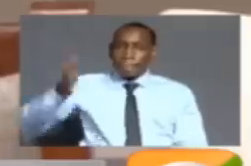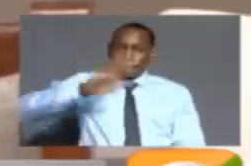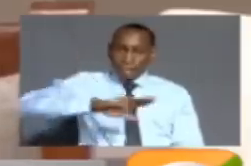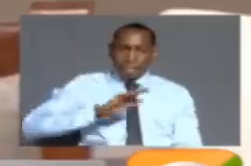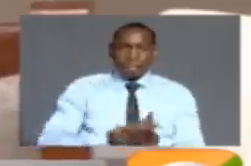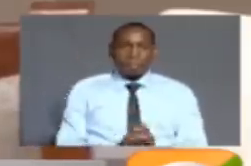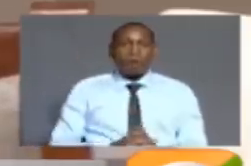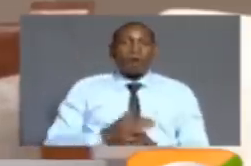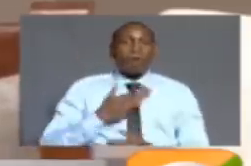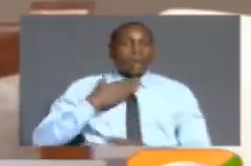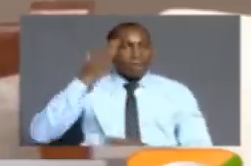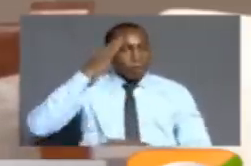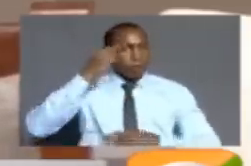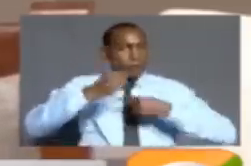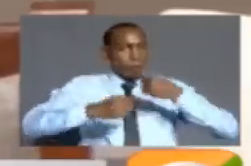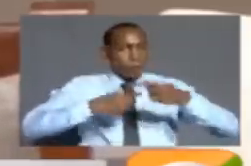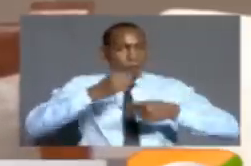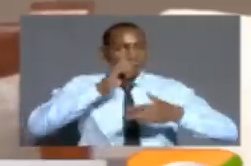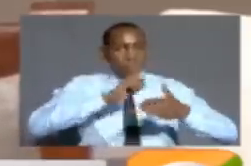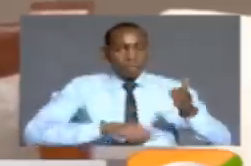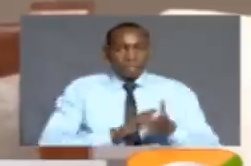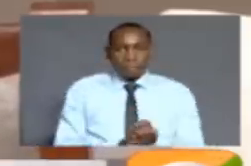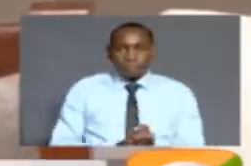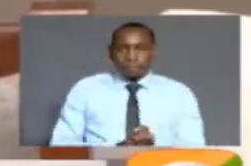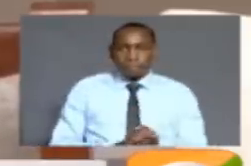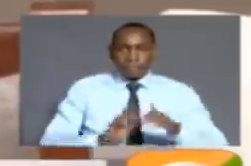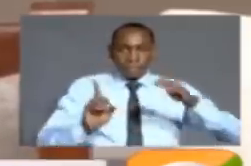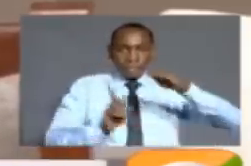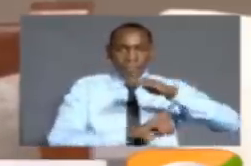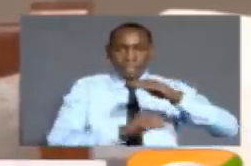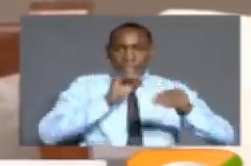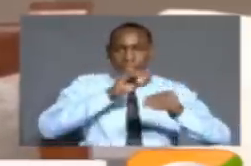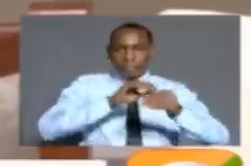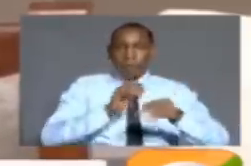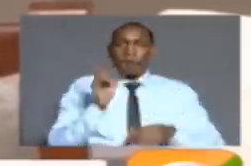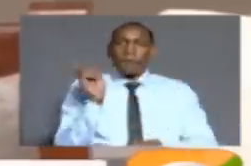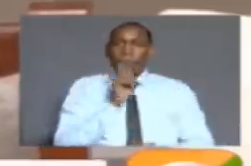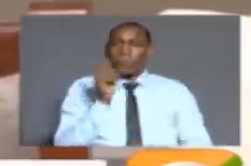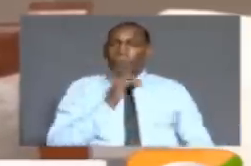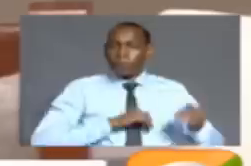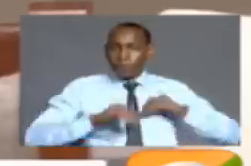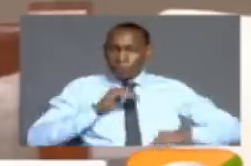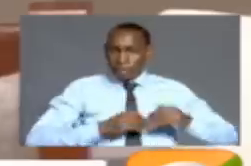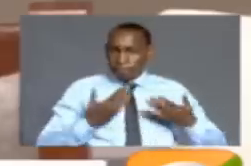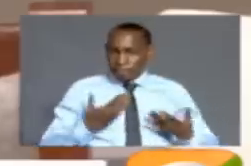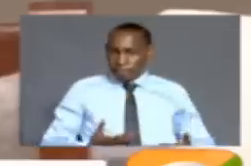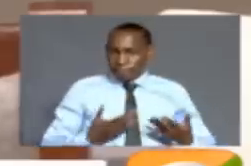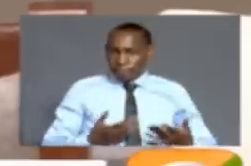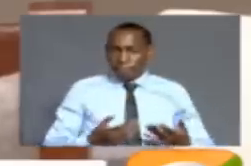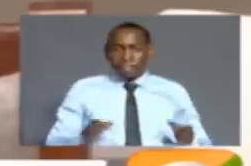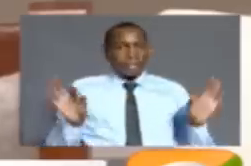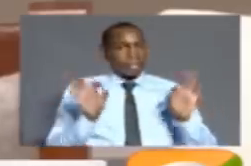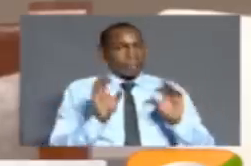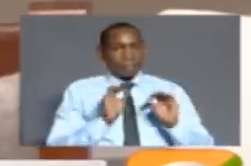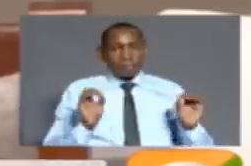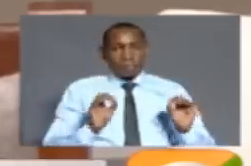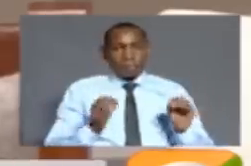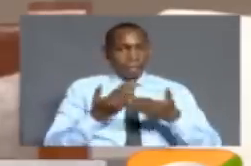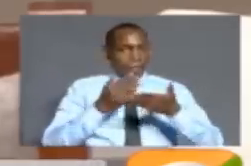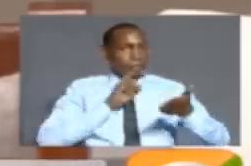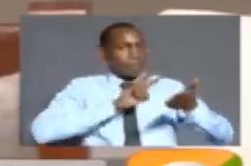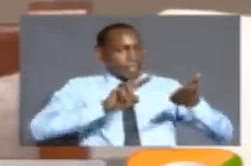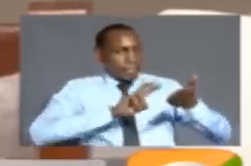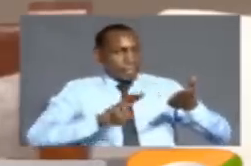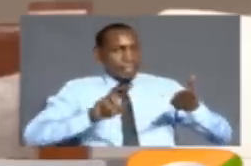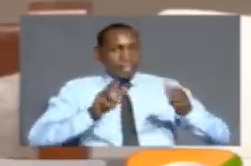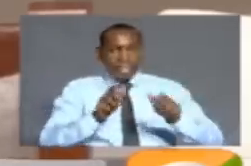on. Now, on one part, when you talk about the Ministry of Interior being very corrupt, I'm not quite surprised because we've been reading about it in